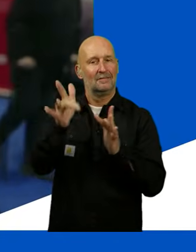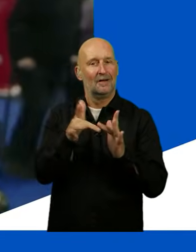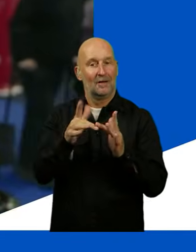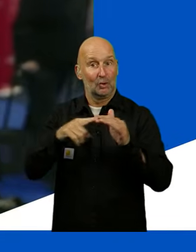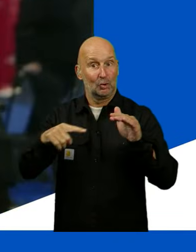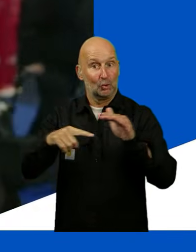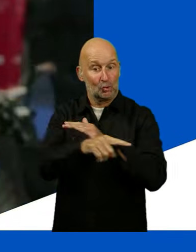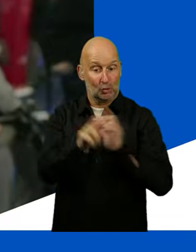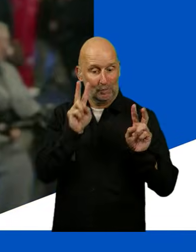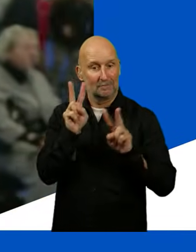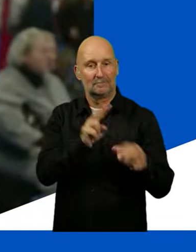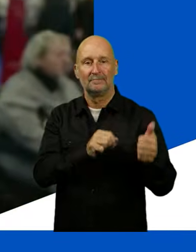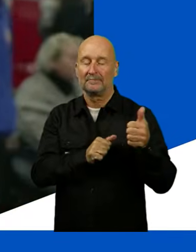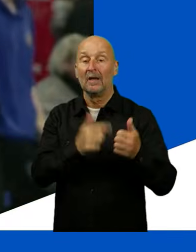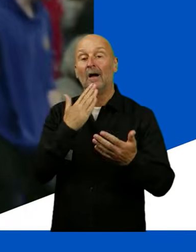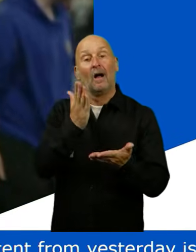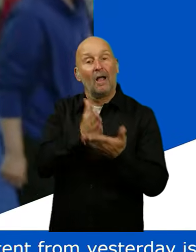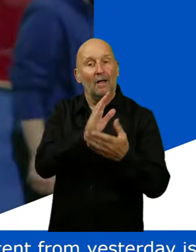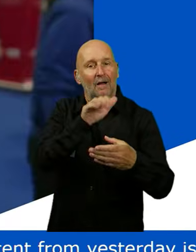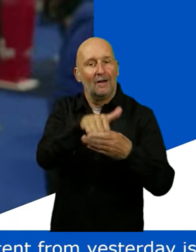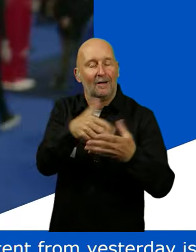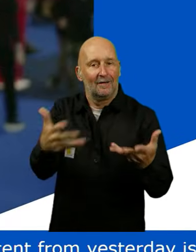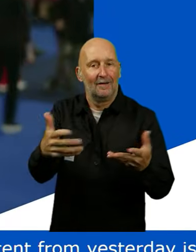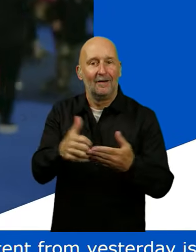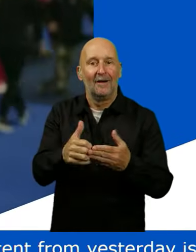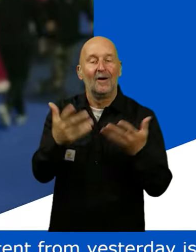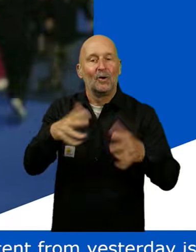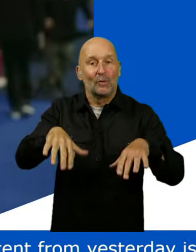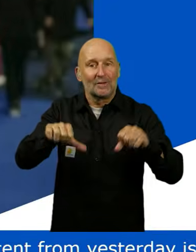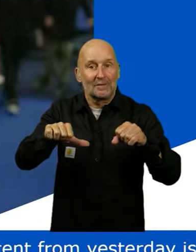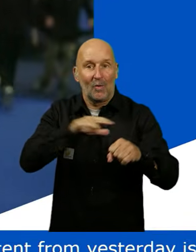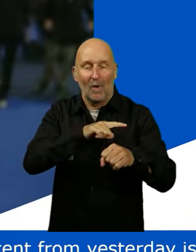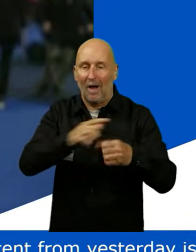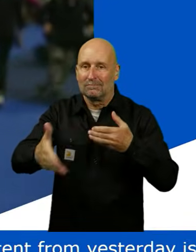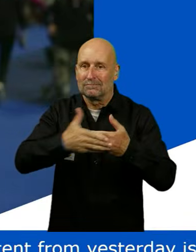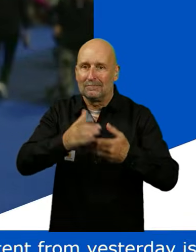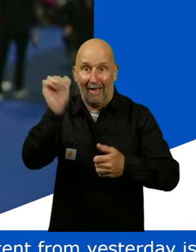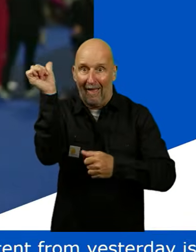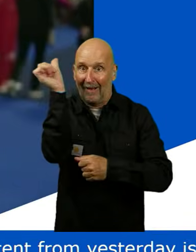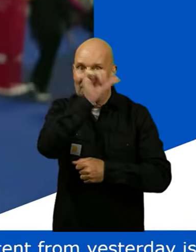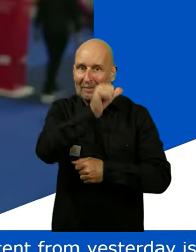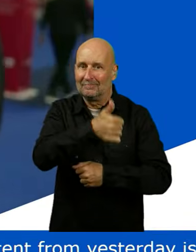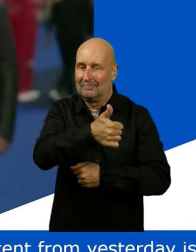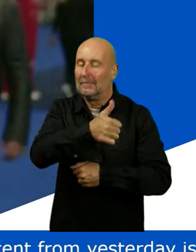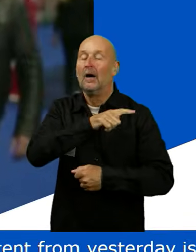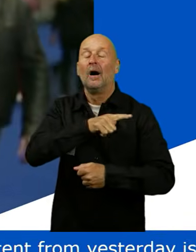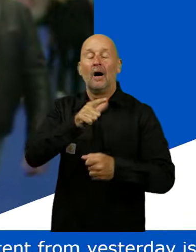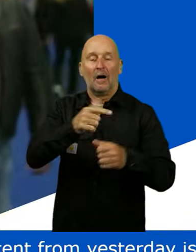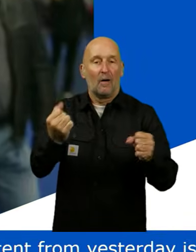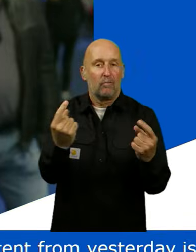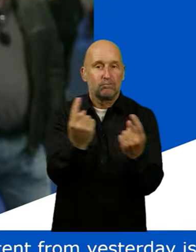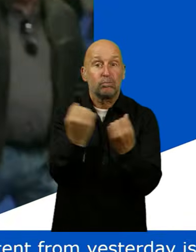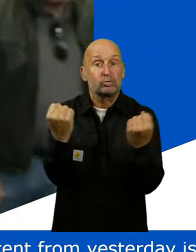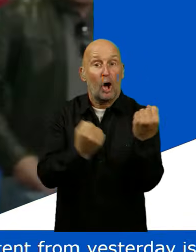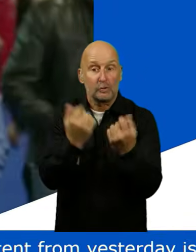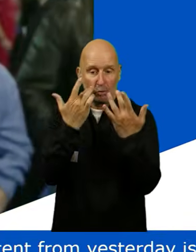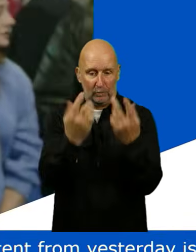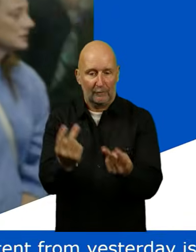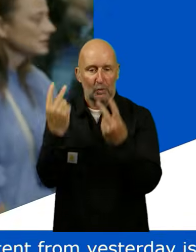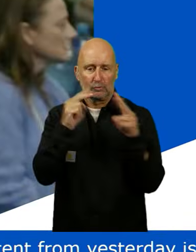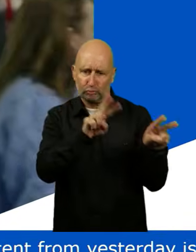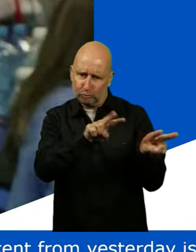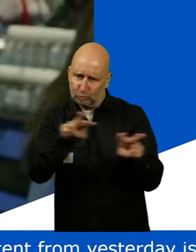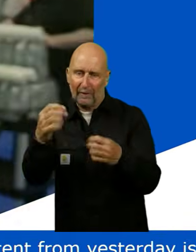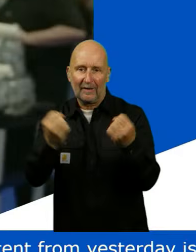YouTube, as well the content from today. Now let's get started. What we're going to do today, we've got more from experts, we've got product reviews, and we're going to showcase some great vehicles. So